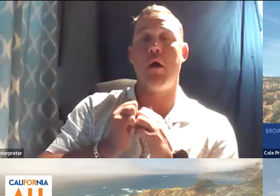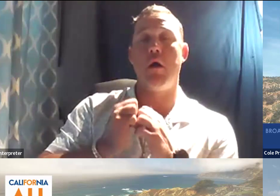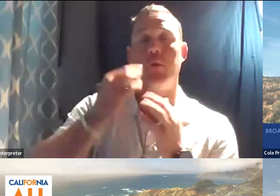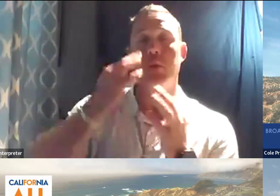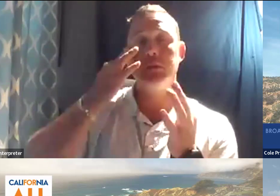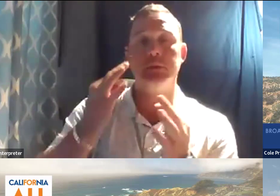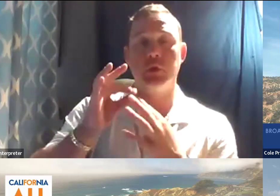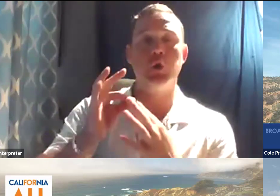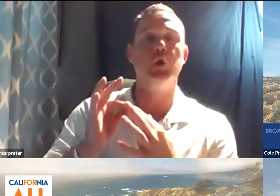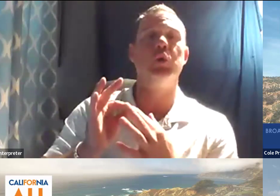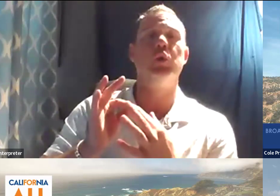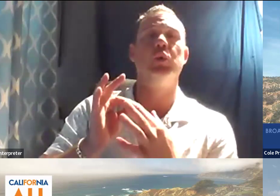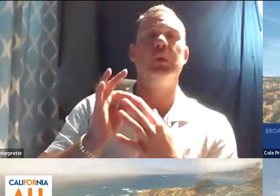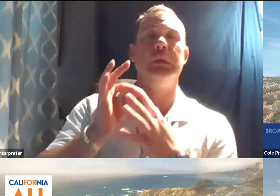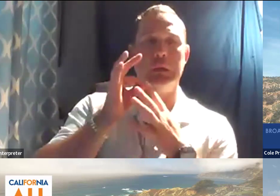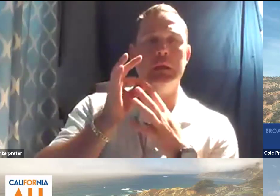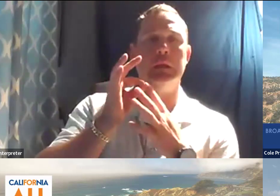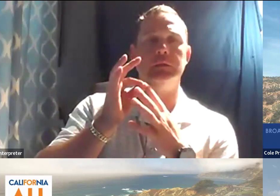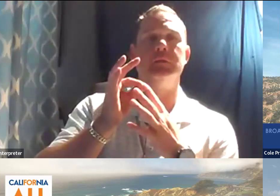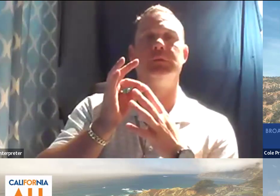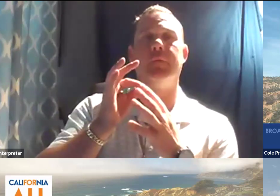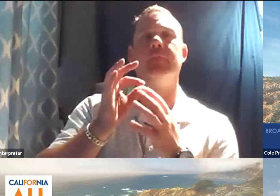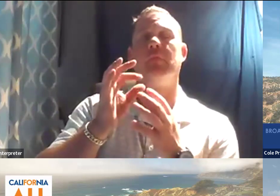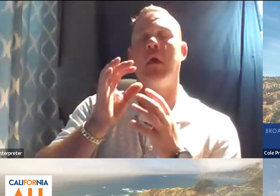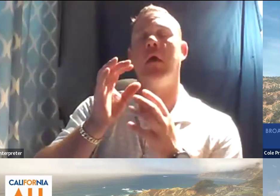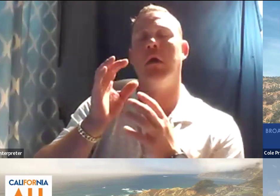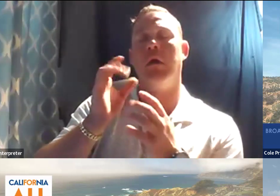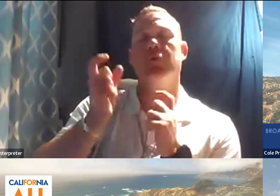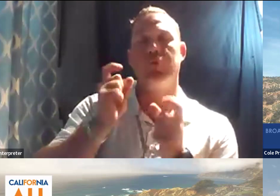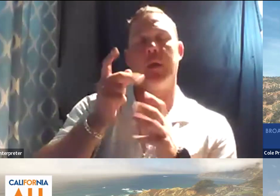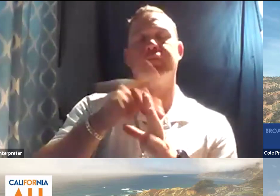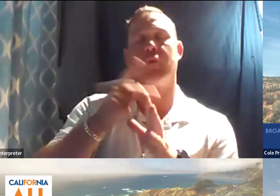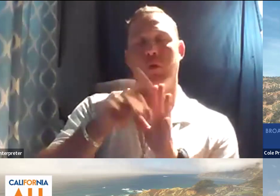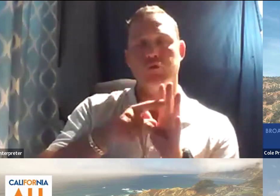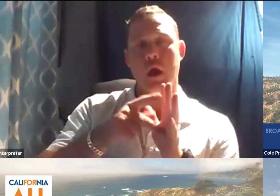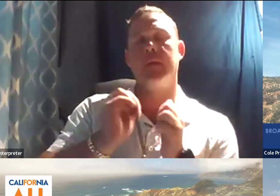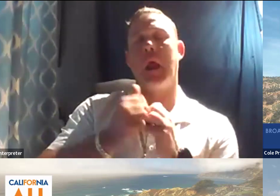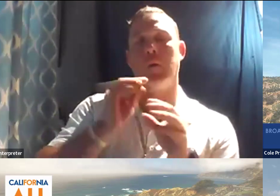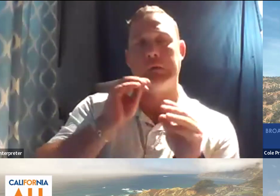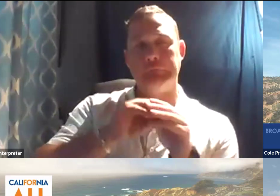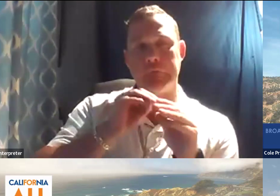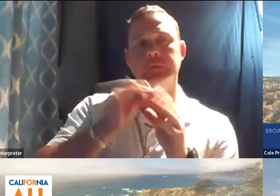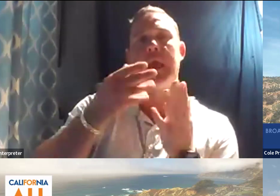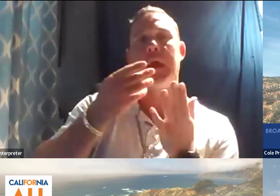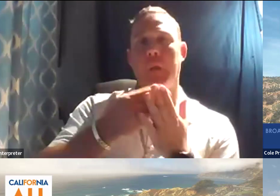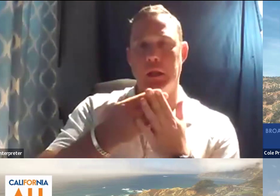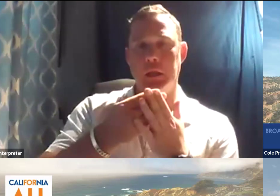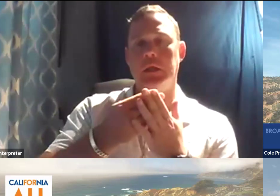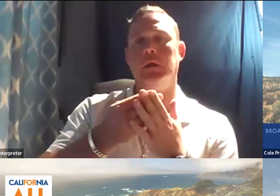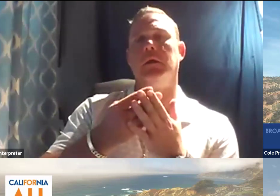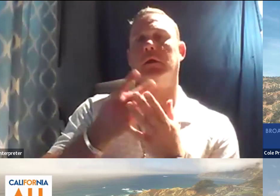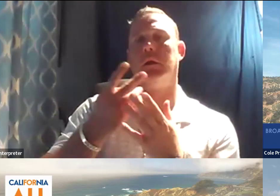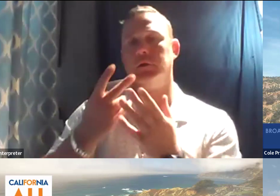distinguish the uniqueness of the capacity grant program and have how we invest dollars complement the other